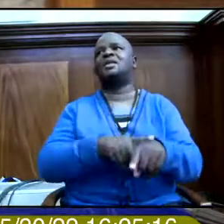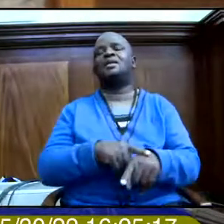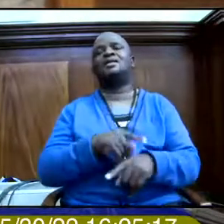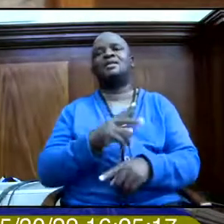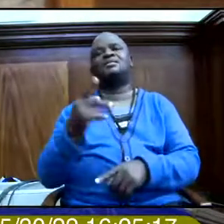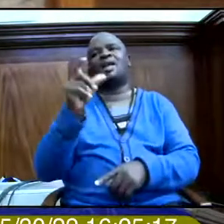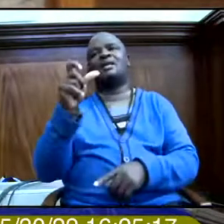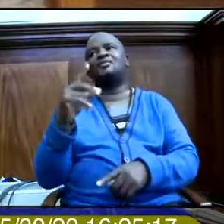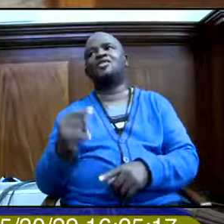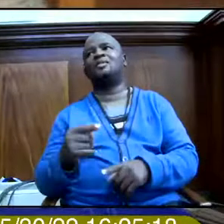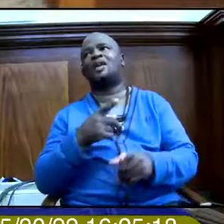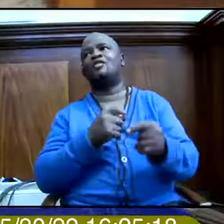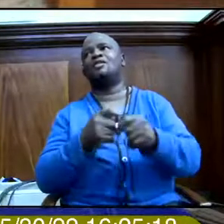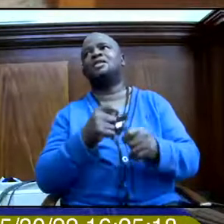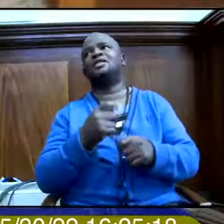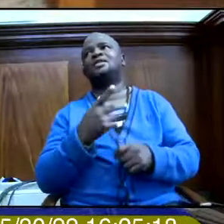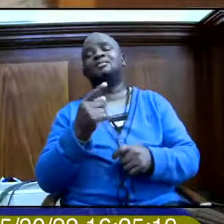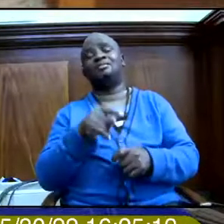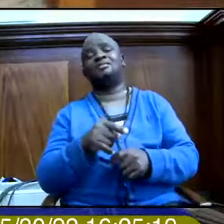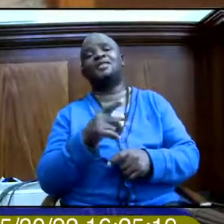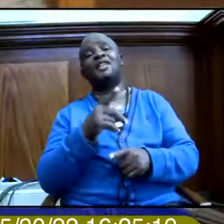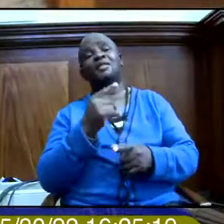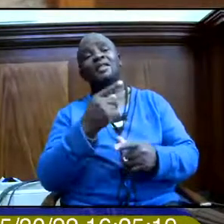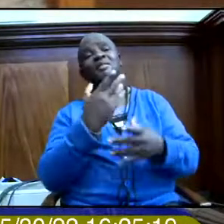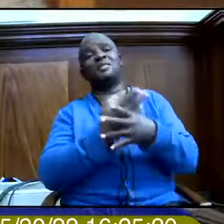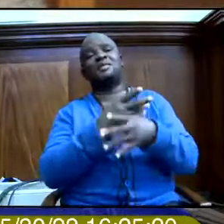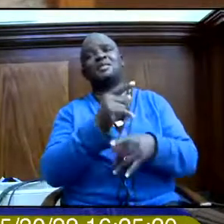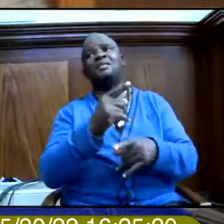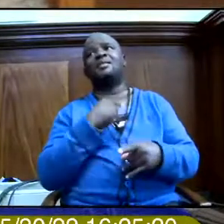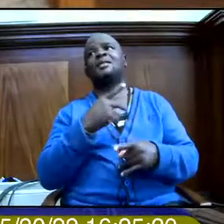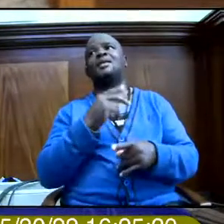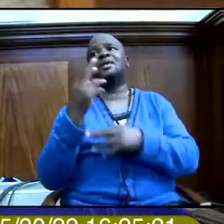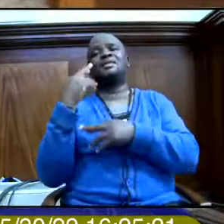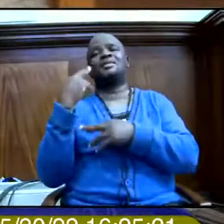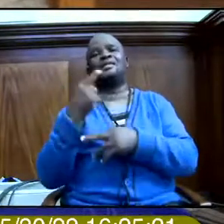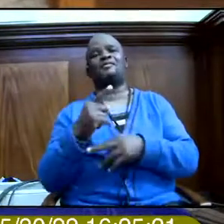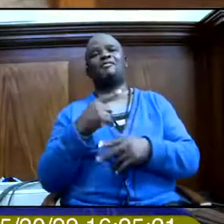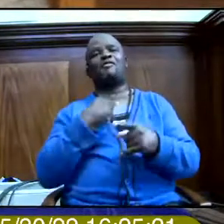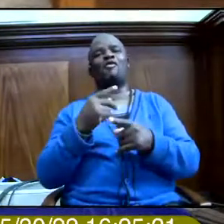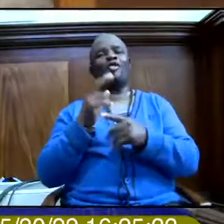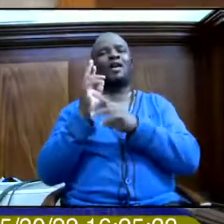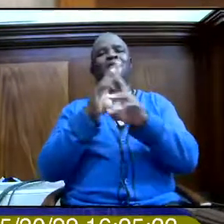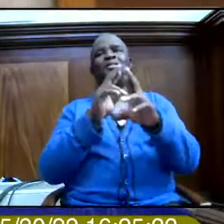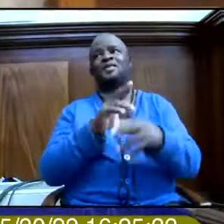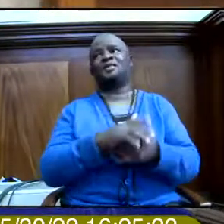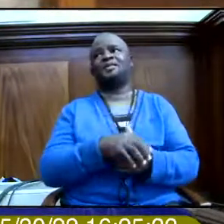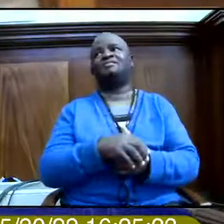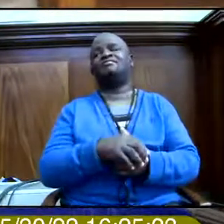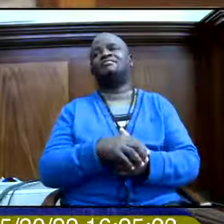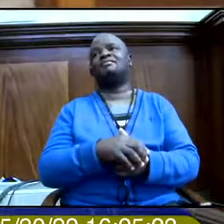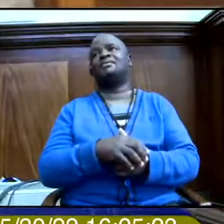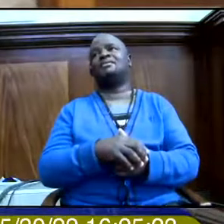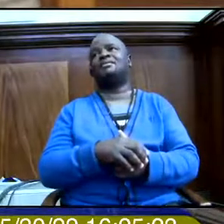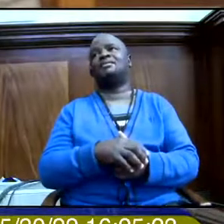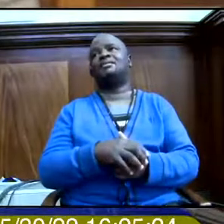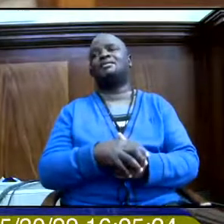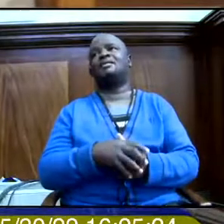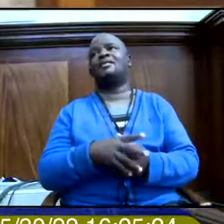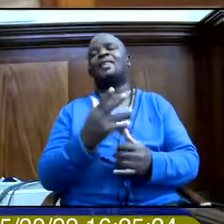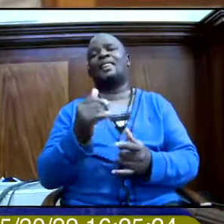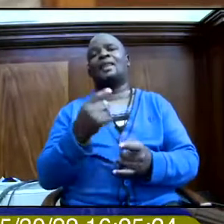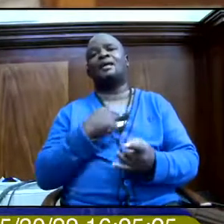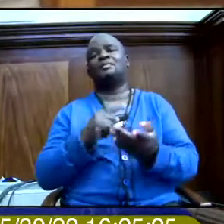police remember you are dealing with accountability the legislation yes i was just saying to